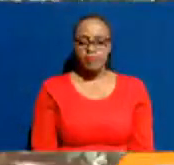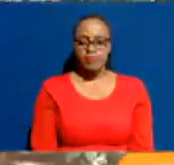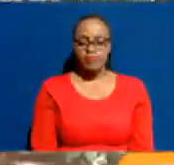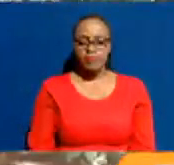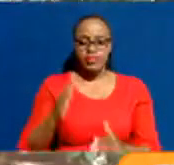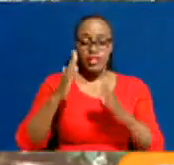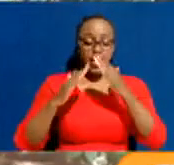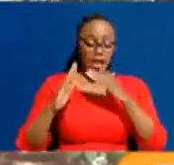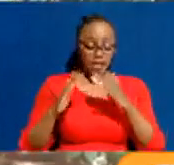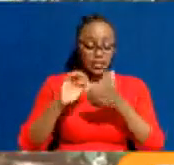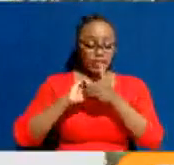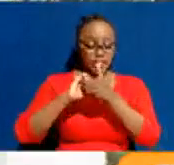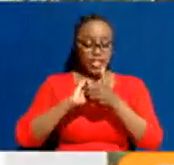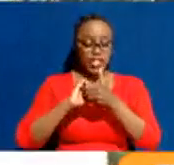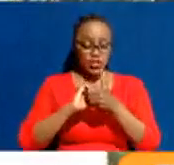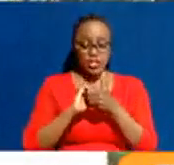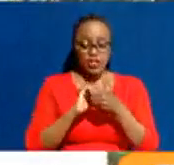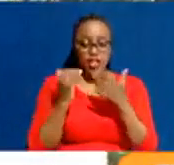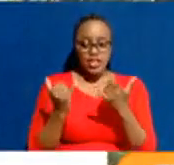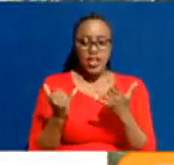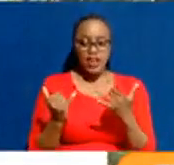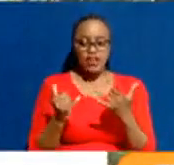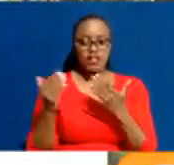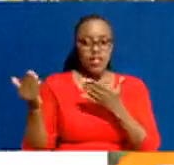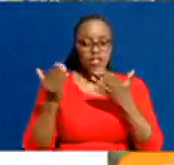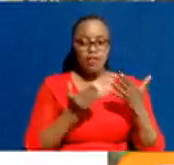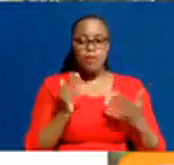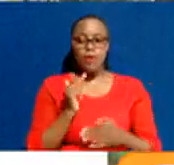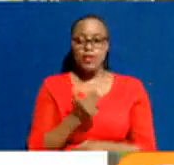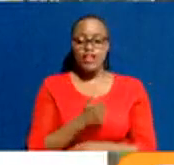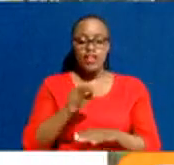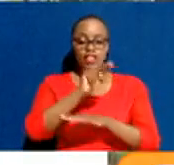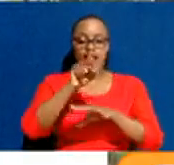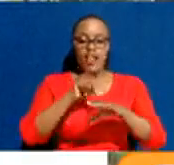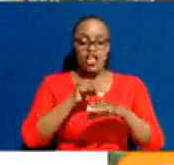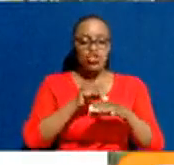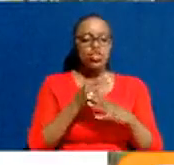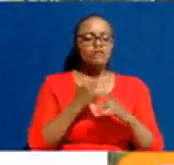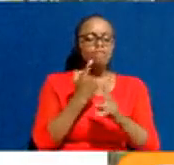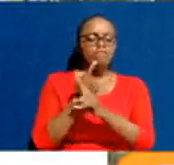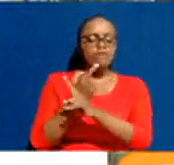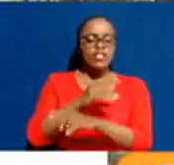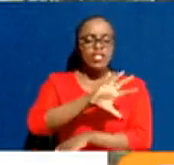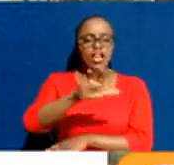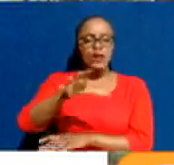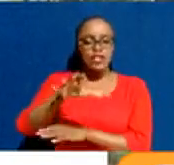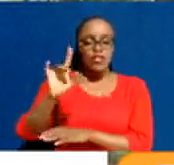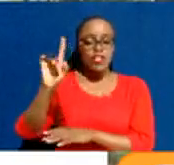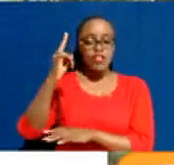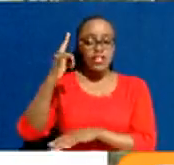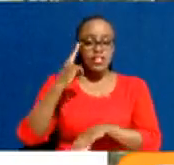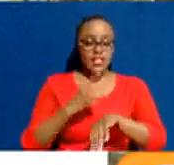Kenya Karate Federation, this time round, wametuletea National Inter-Counties for the first